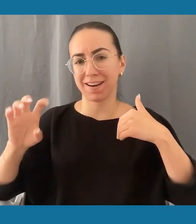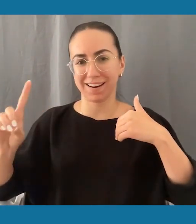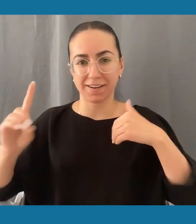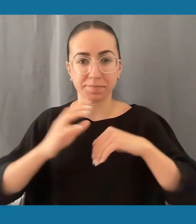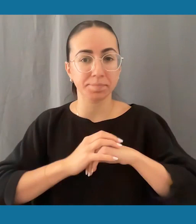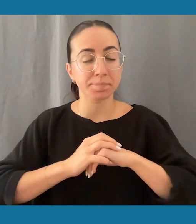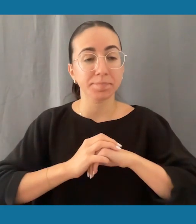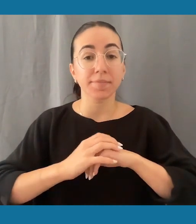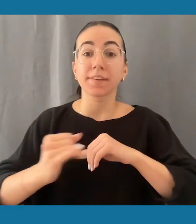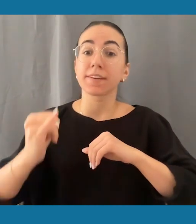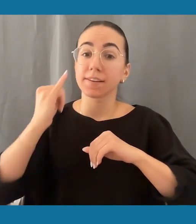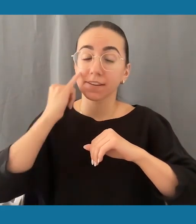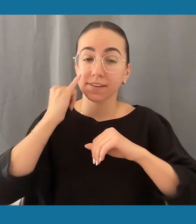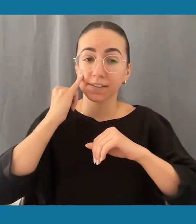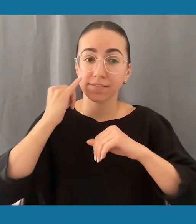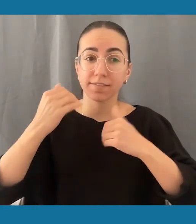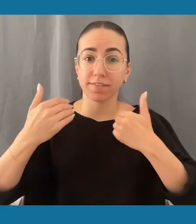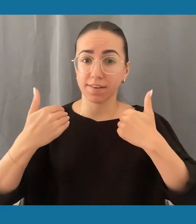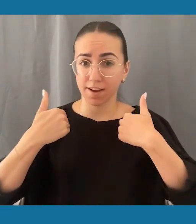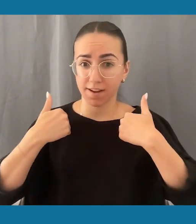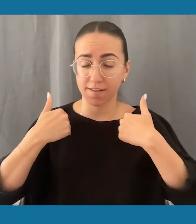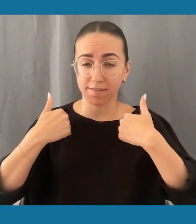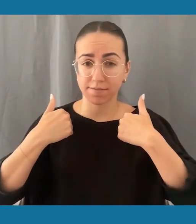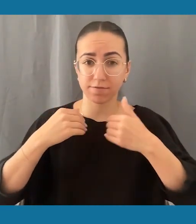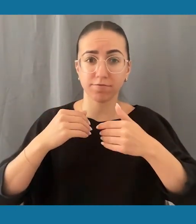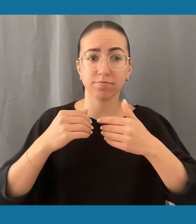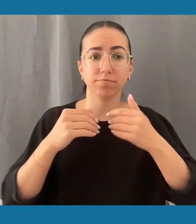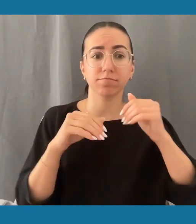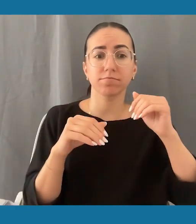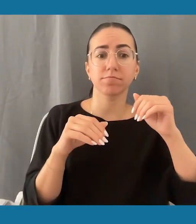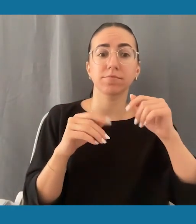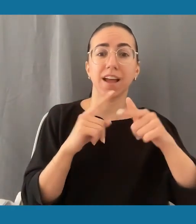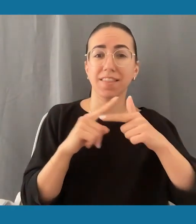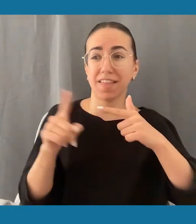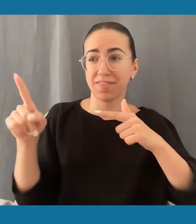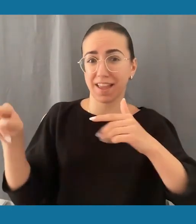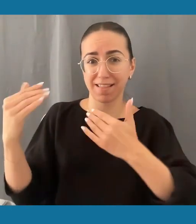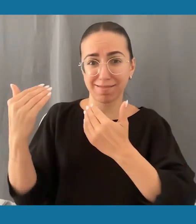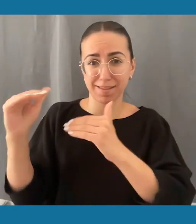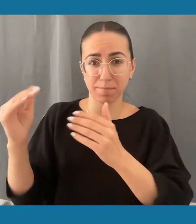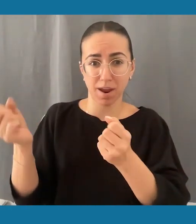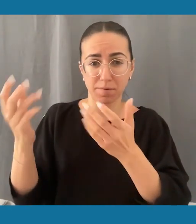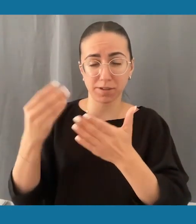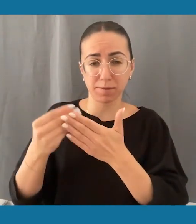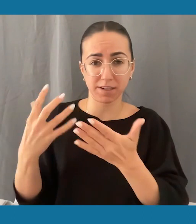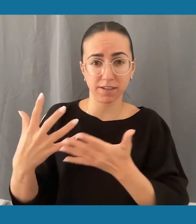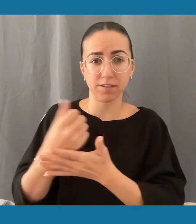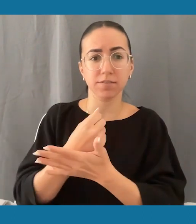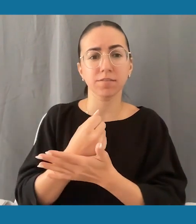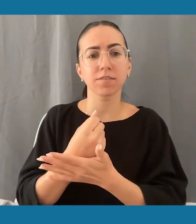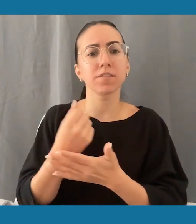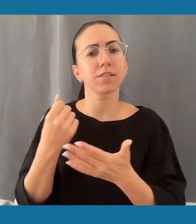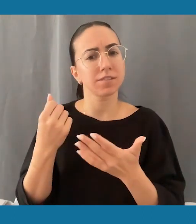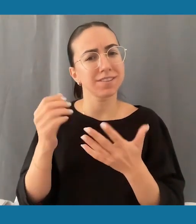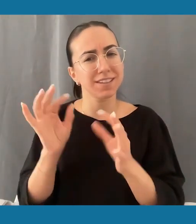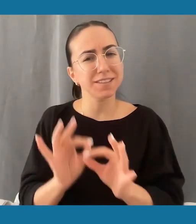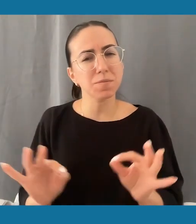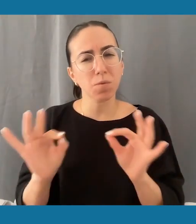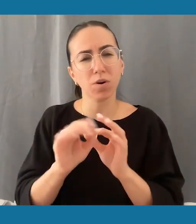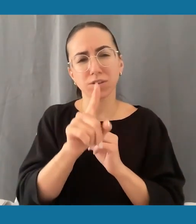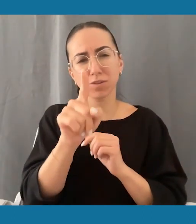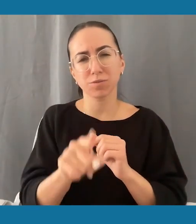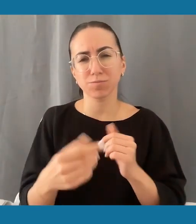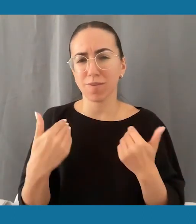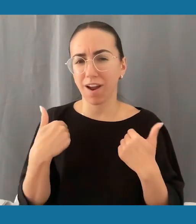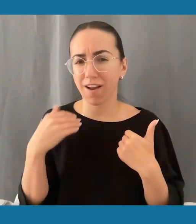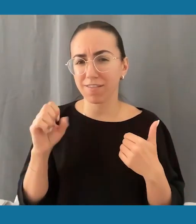to restrict the amount of money you can have in the ABLE account, that's why you also want to have the special needs trust, right? There are no limits on how much money you